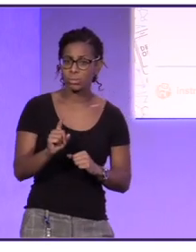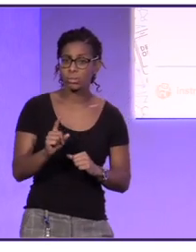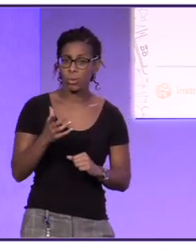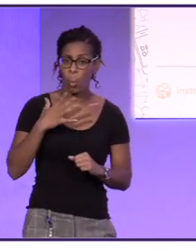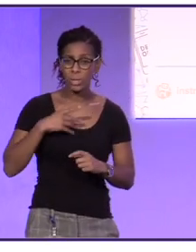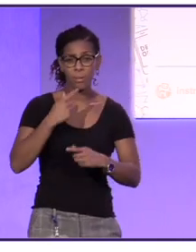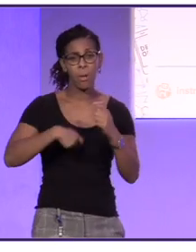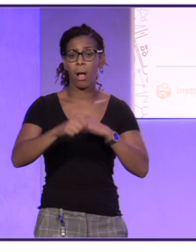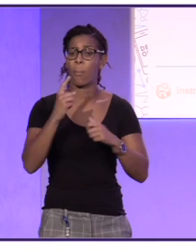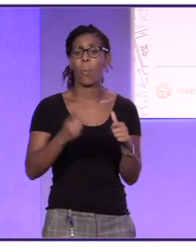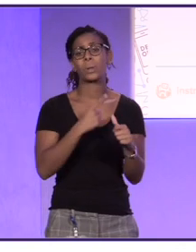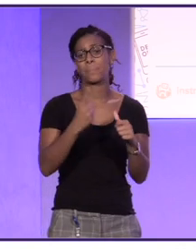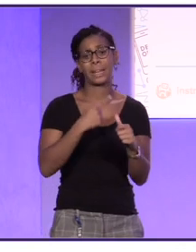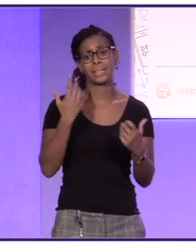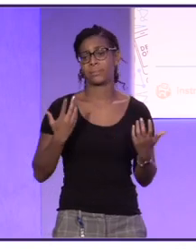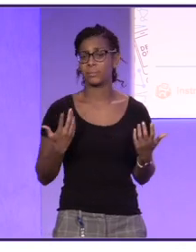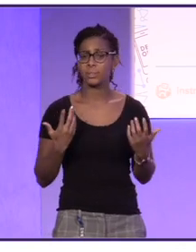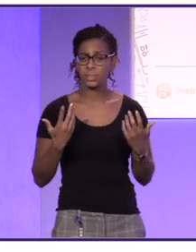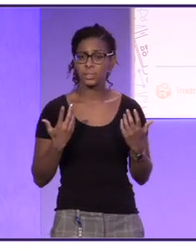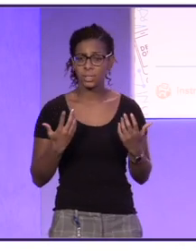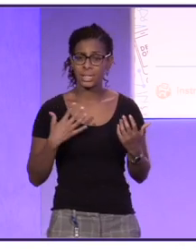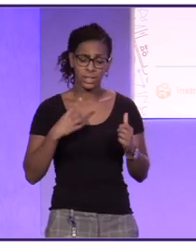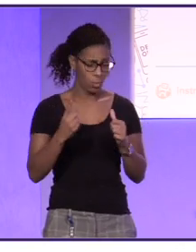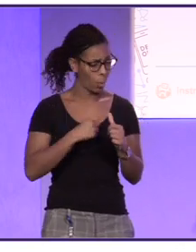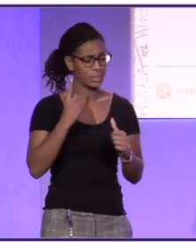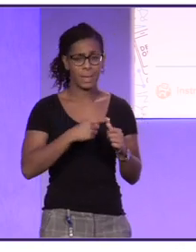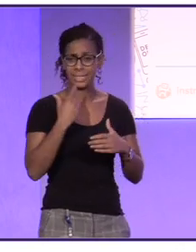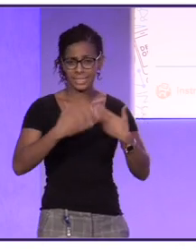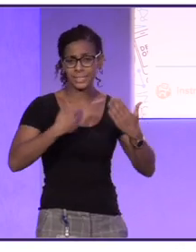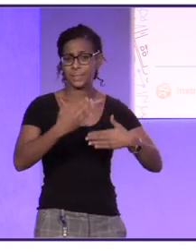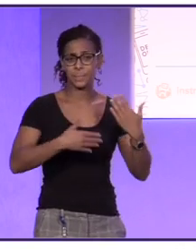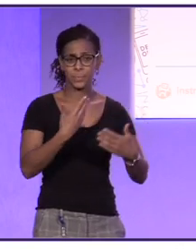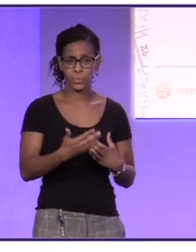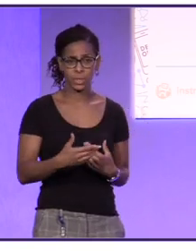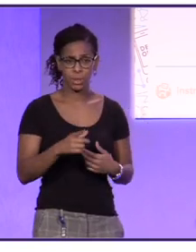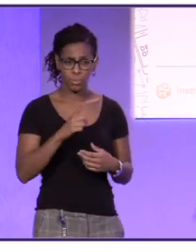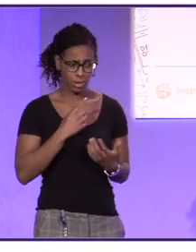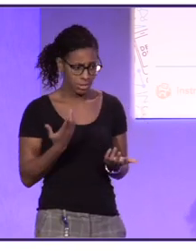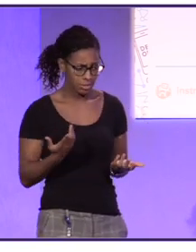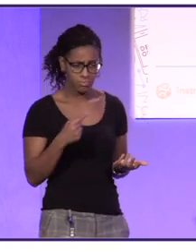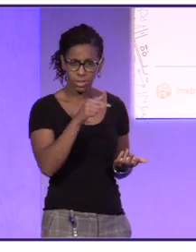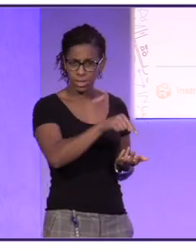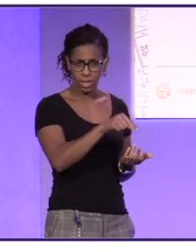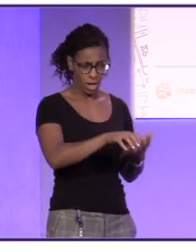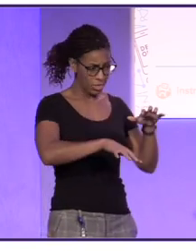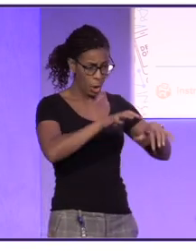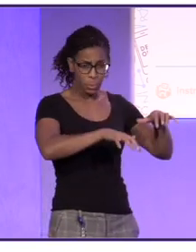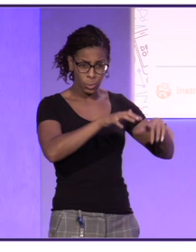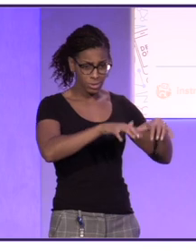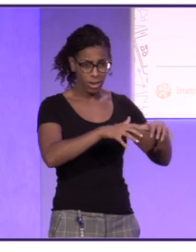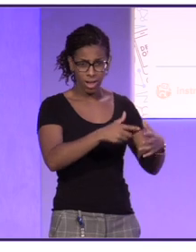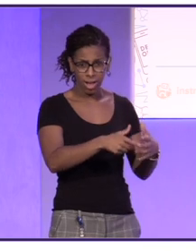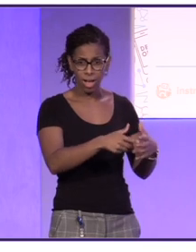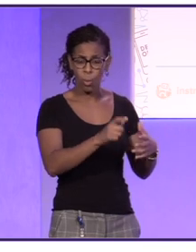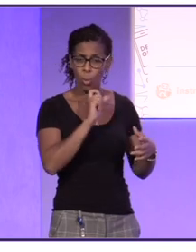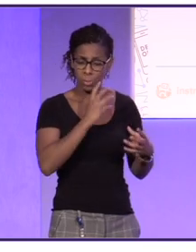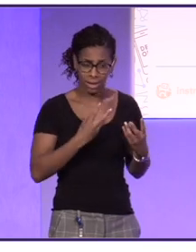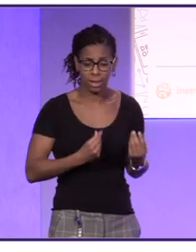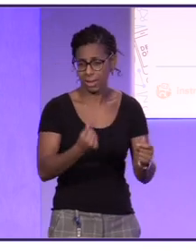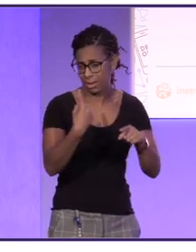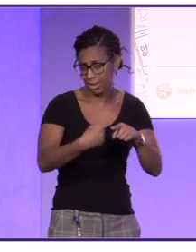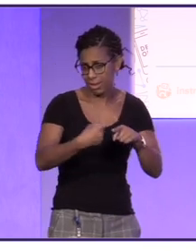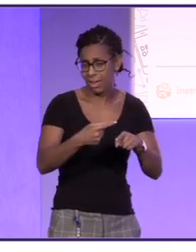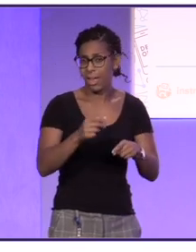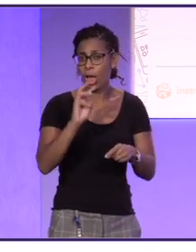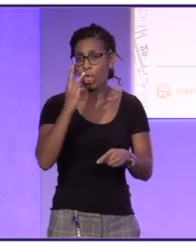We can automate, because at the end of the day, a computer is going to work a whole lot better at 3 a.m.